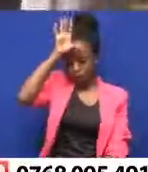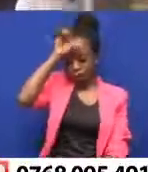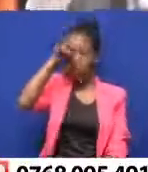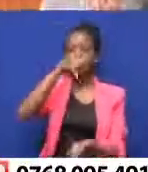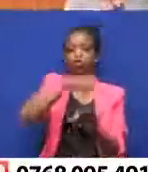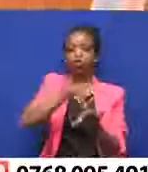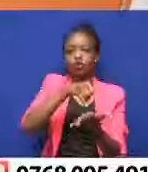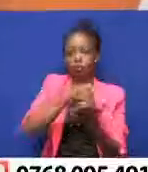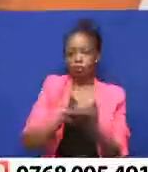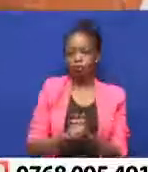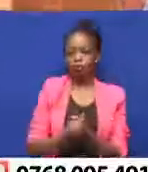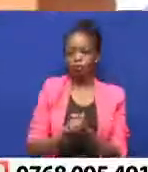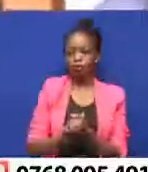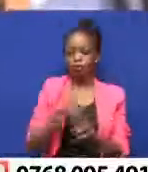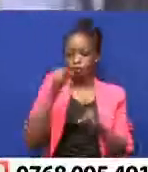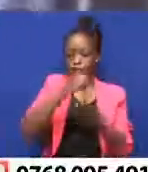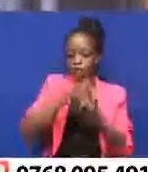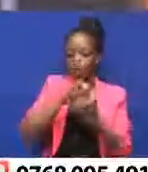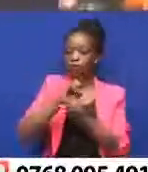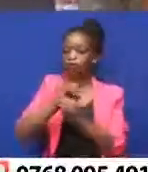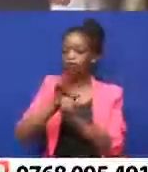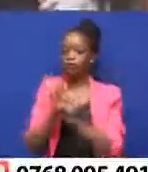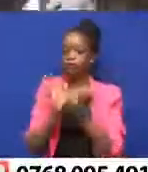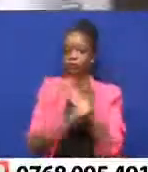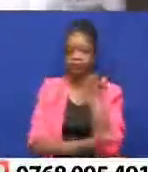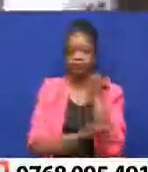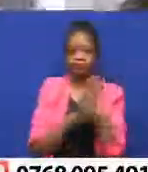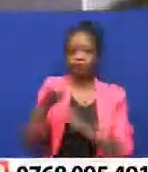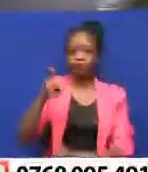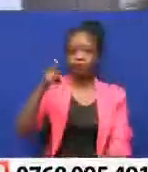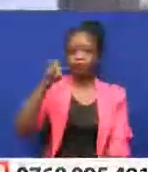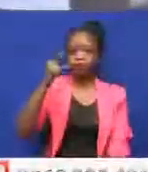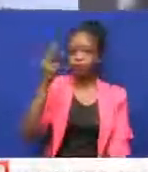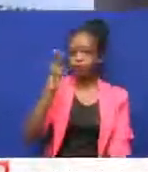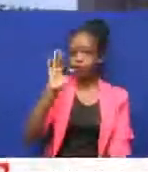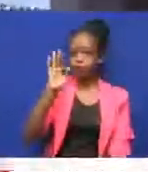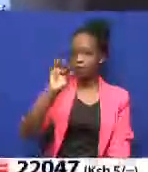case. The number of COVID-19 infections in the country rises to